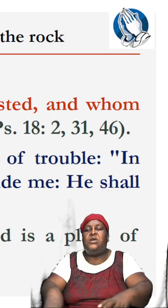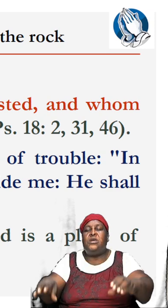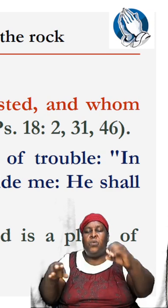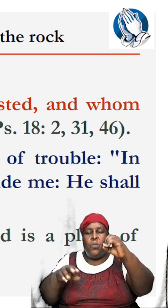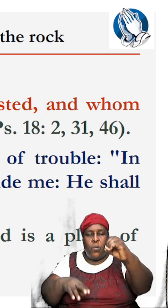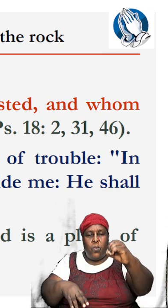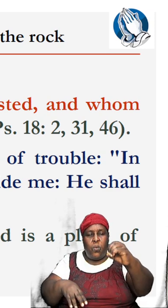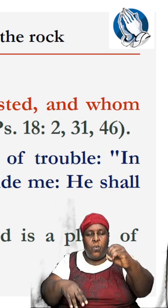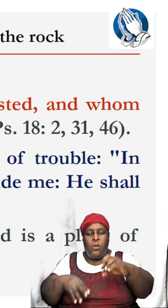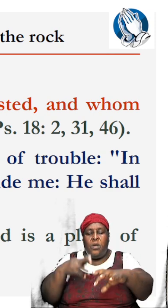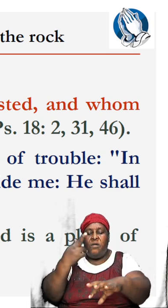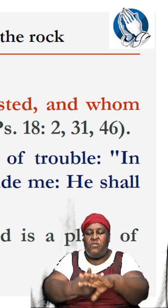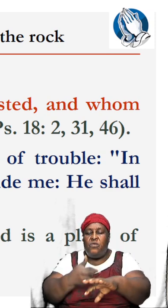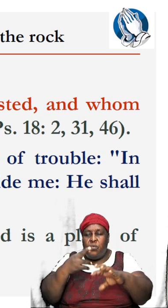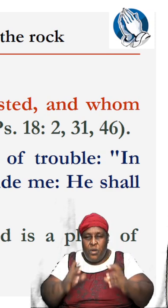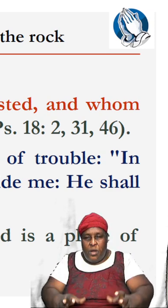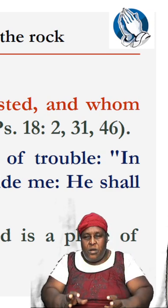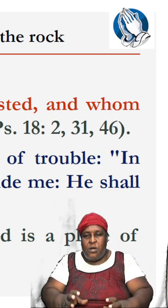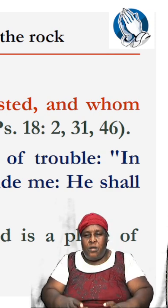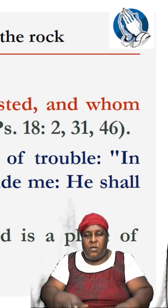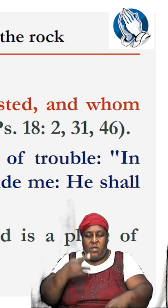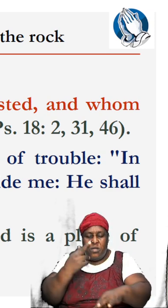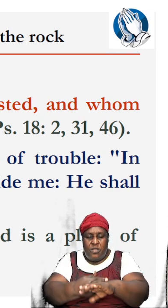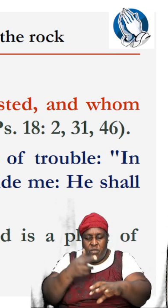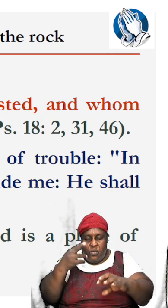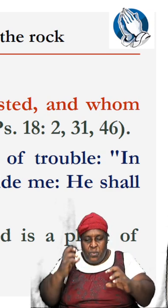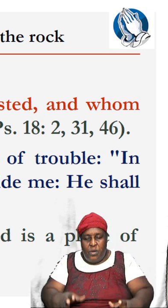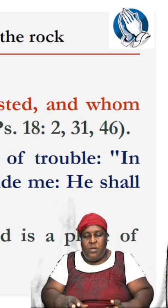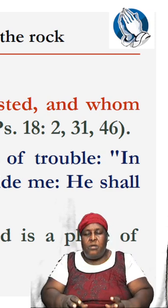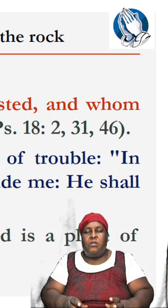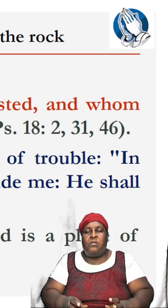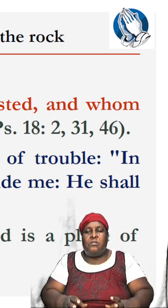cleft of a rock. The rock